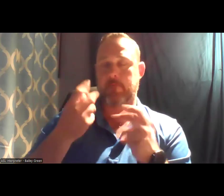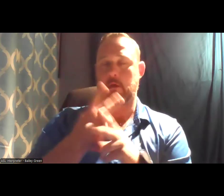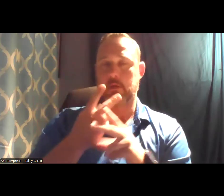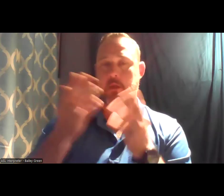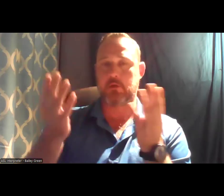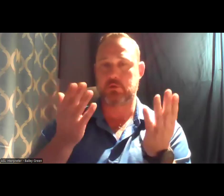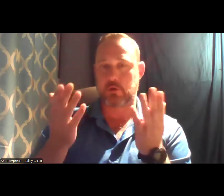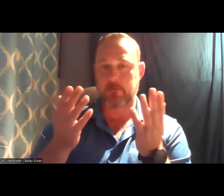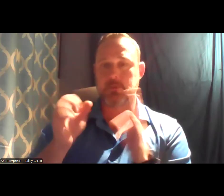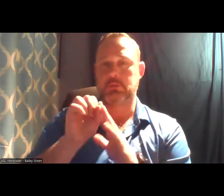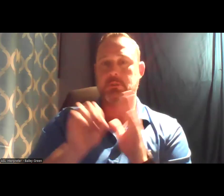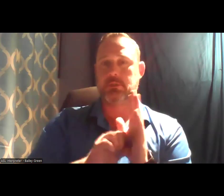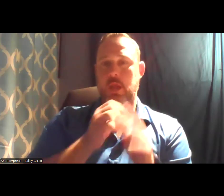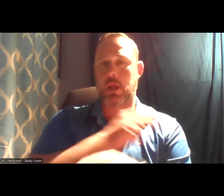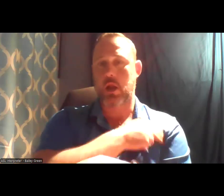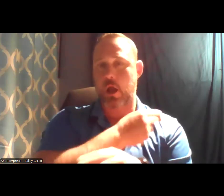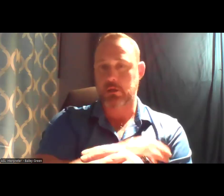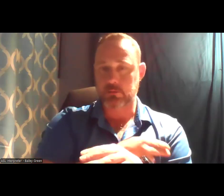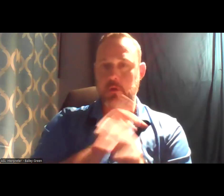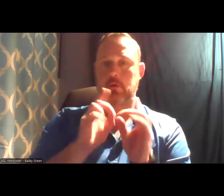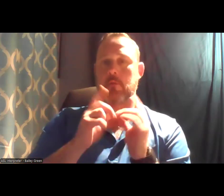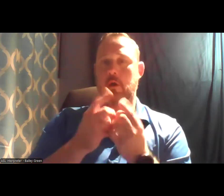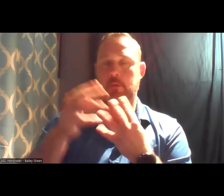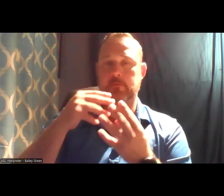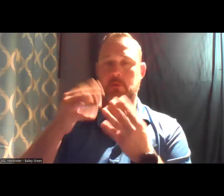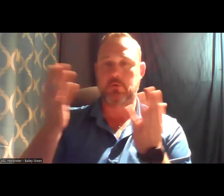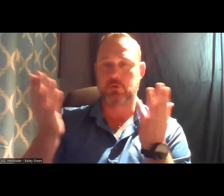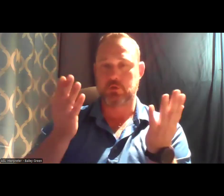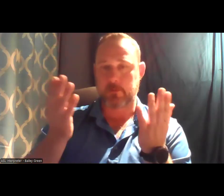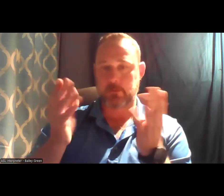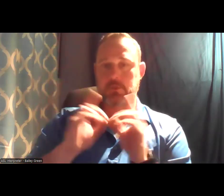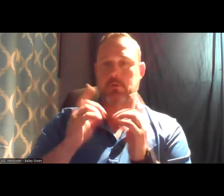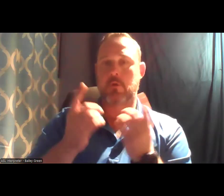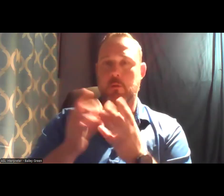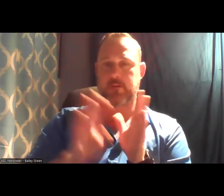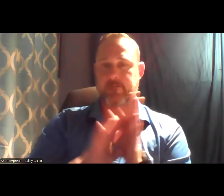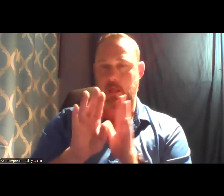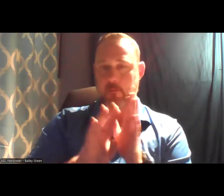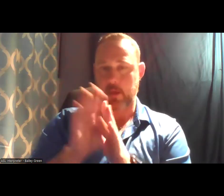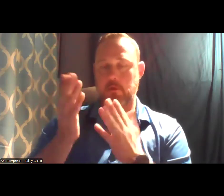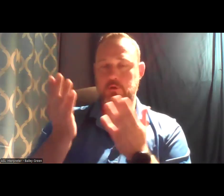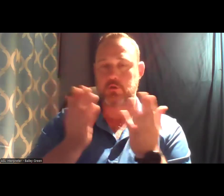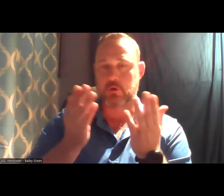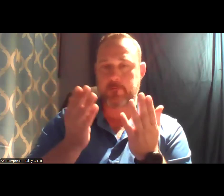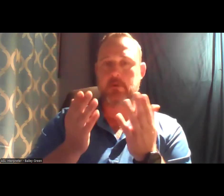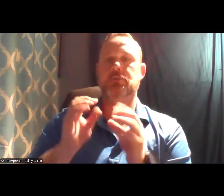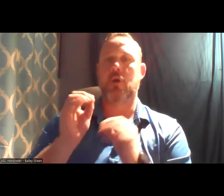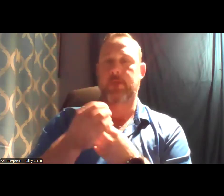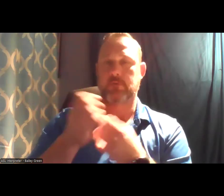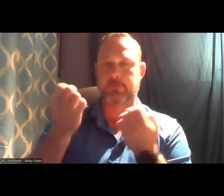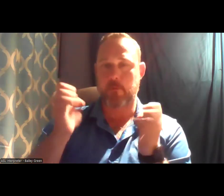Services, state hospitals, Department of Social Services, Department of Developmental Services, the Office of